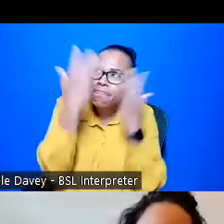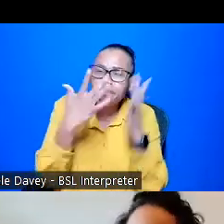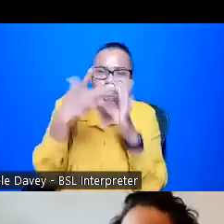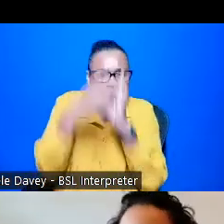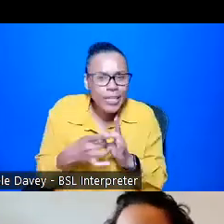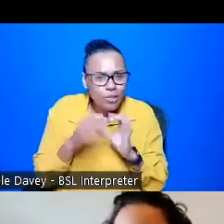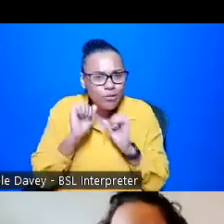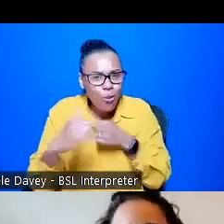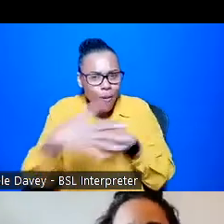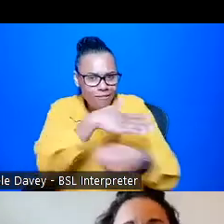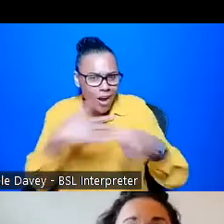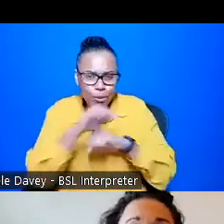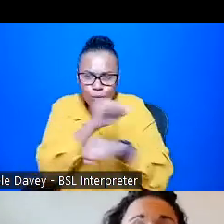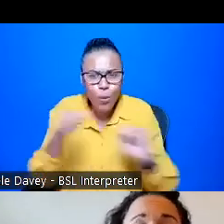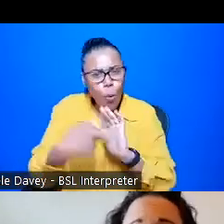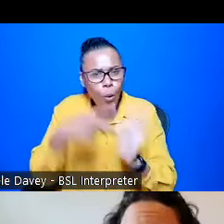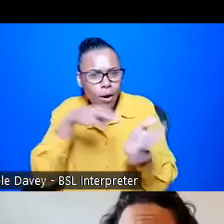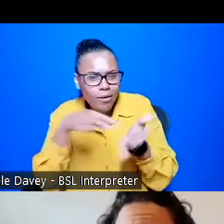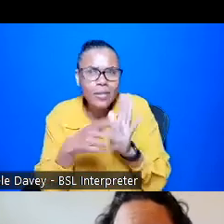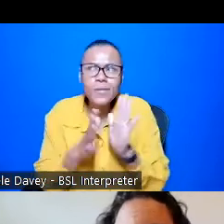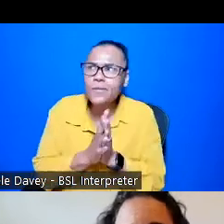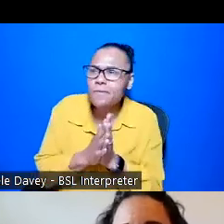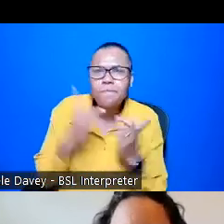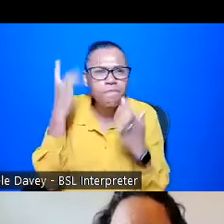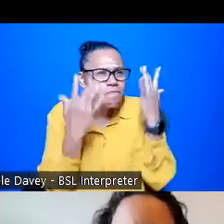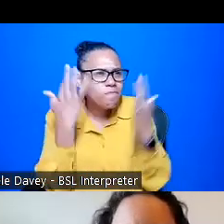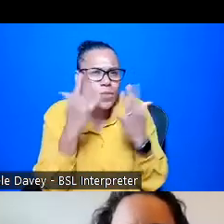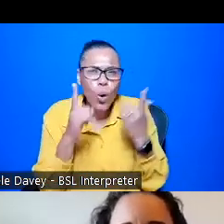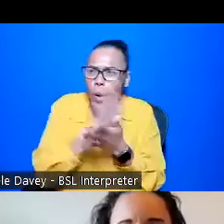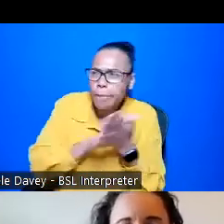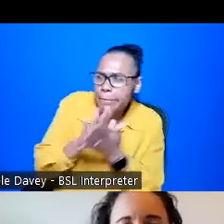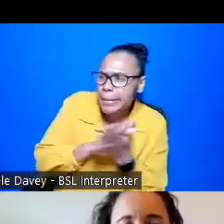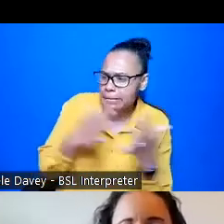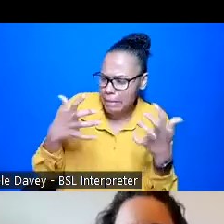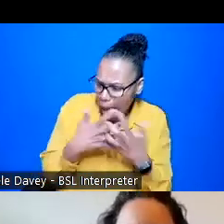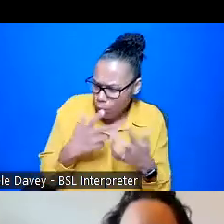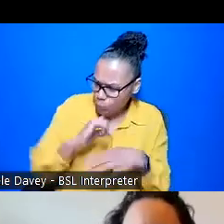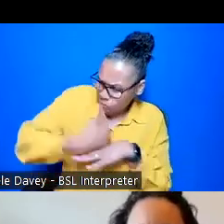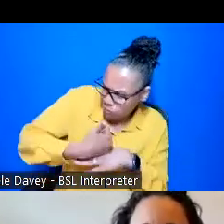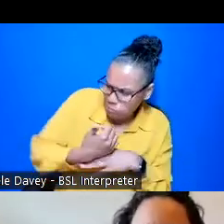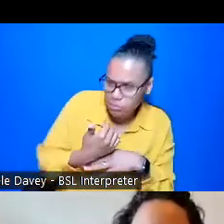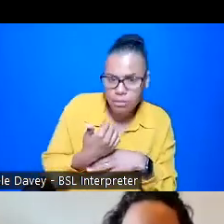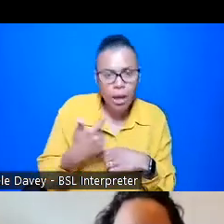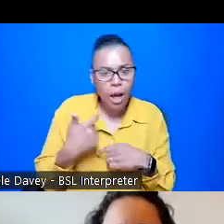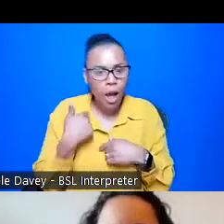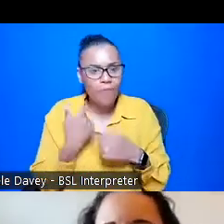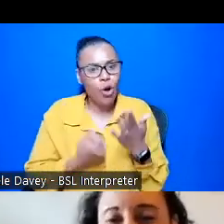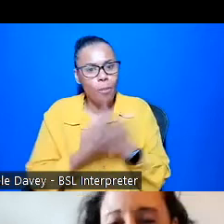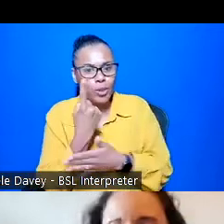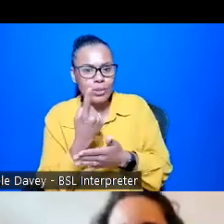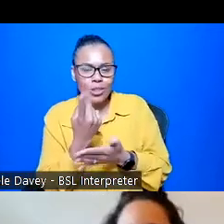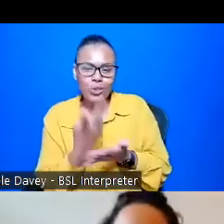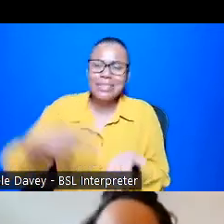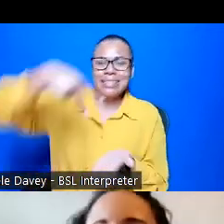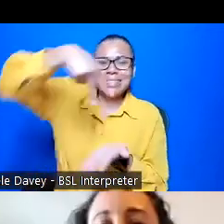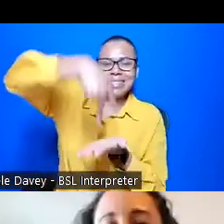the context of your organisation, what it means for you. I just took the opportunity to stand up and sit down. I am a sports person. I'm just